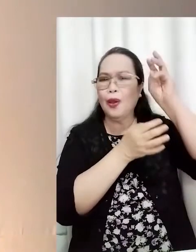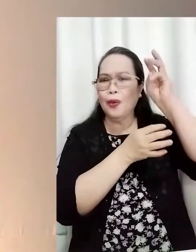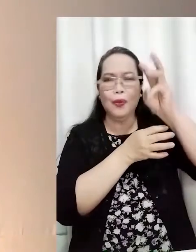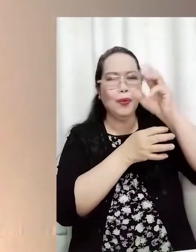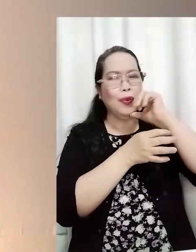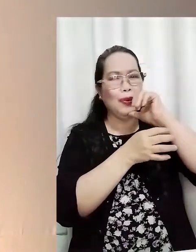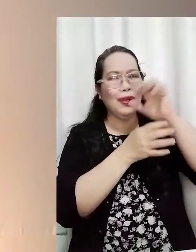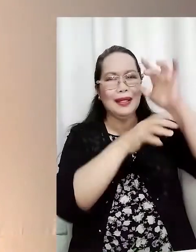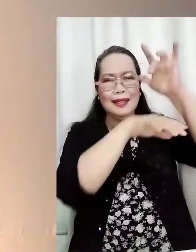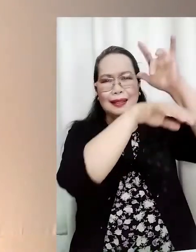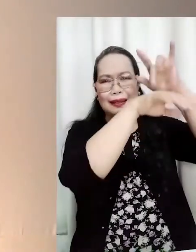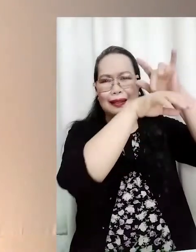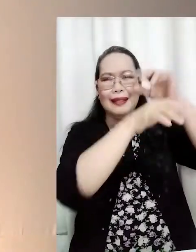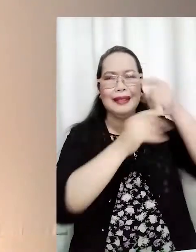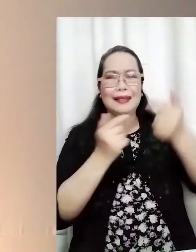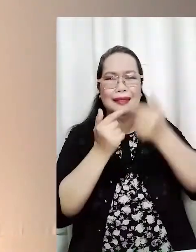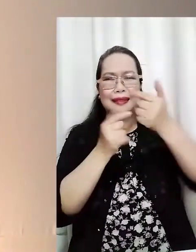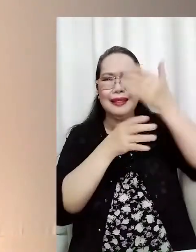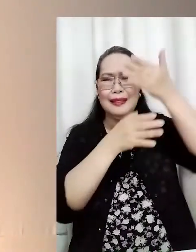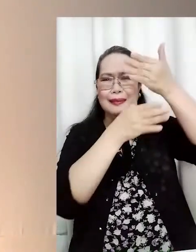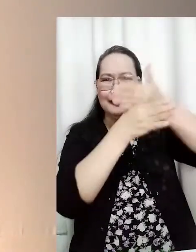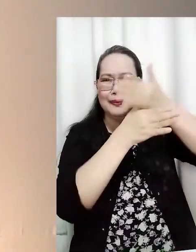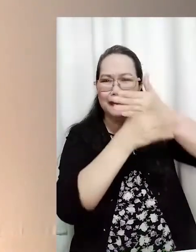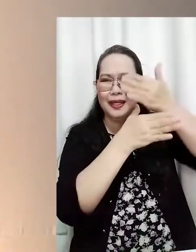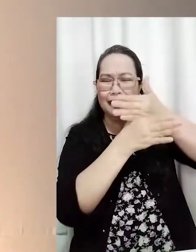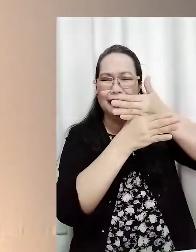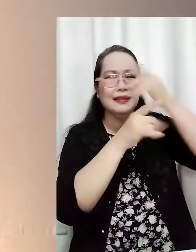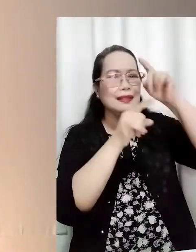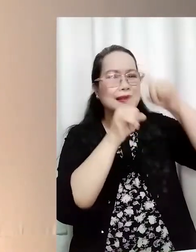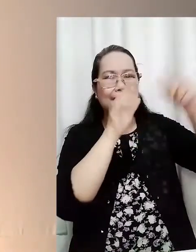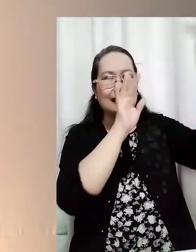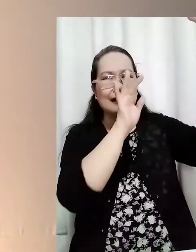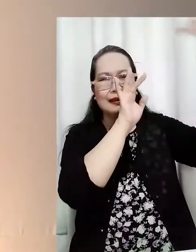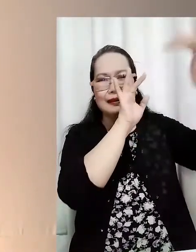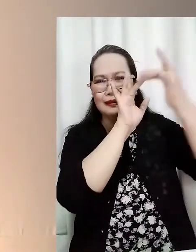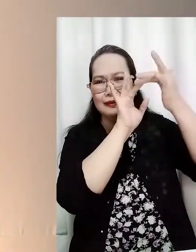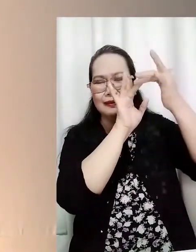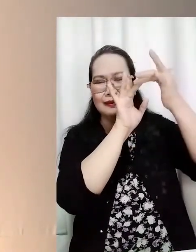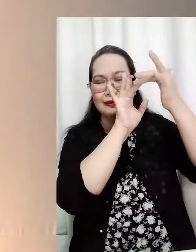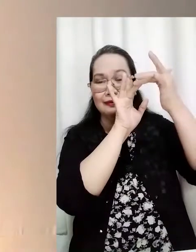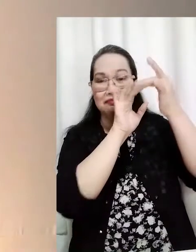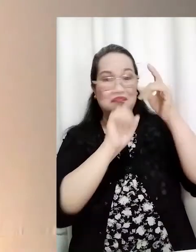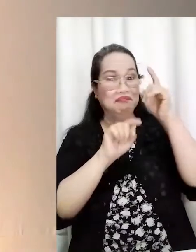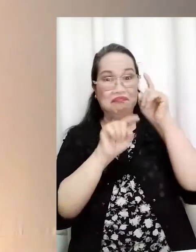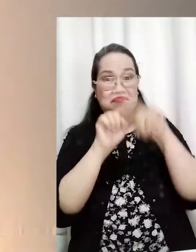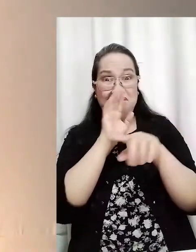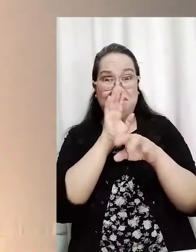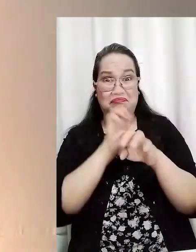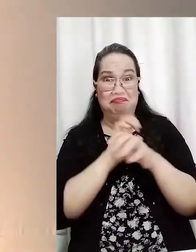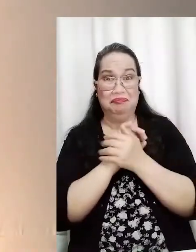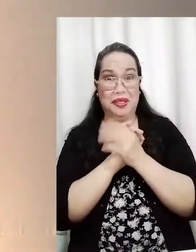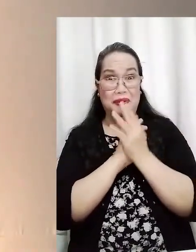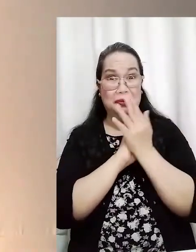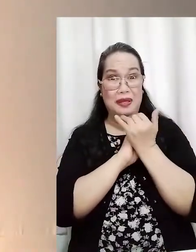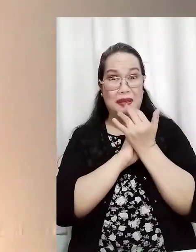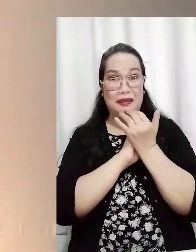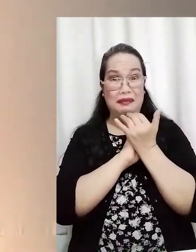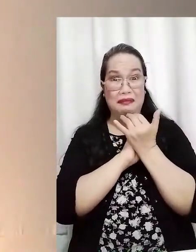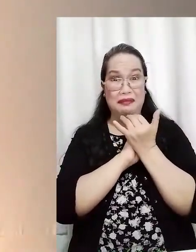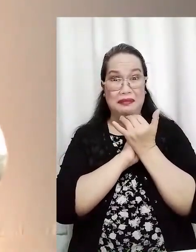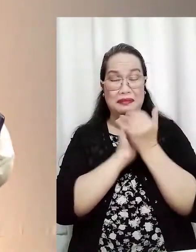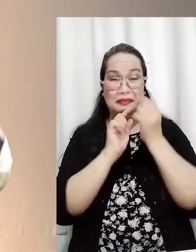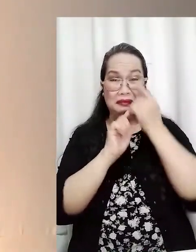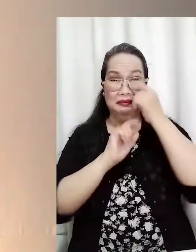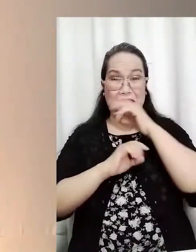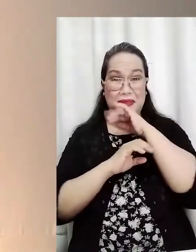contaminate His holiness. This is an impossible thing to do. How can we